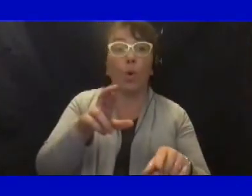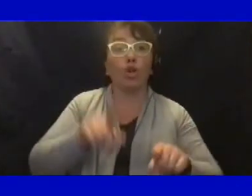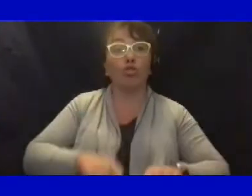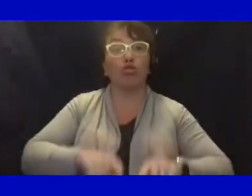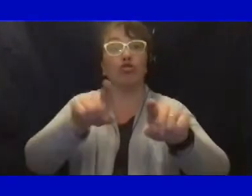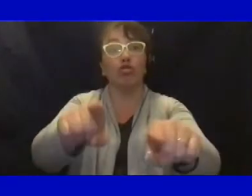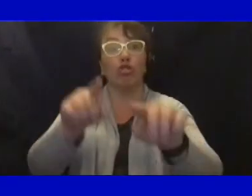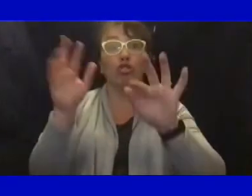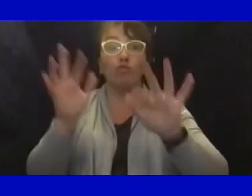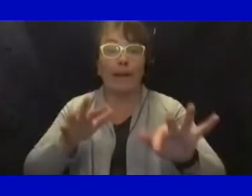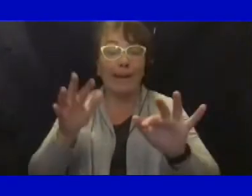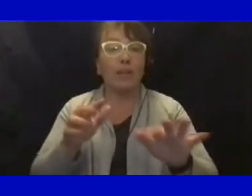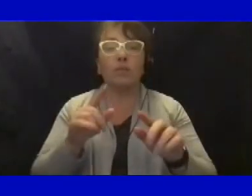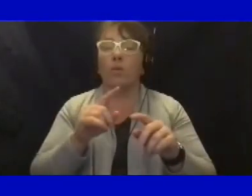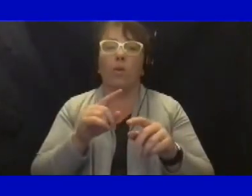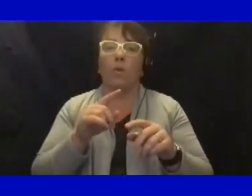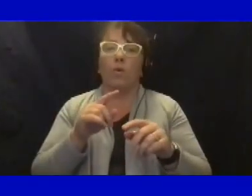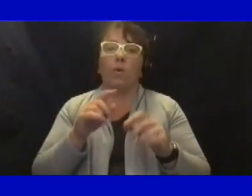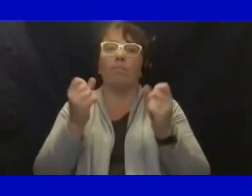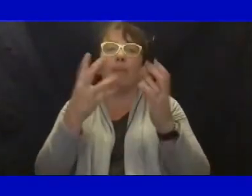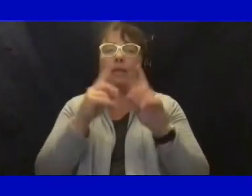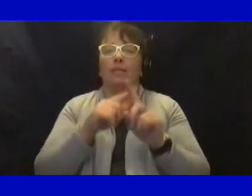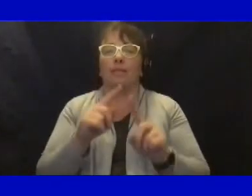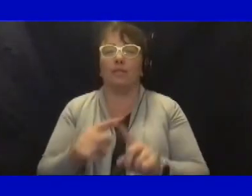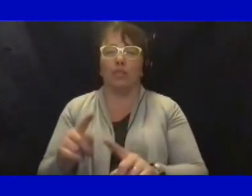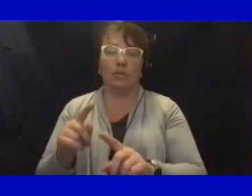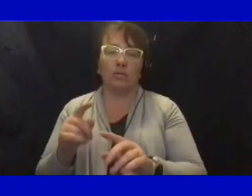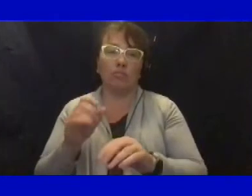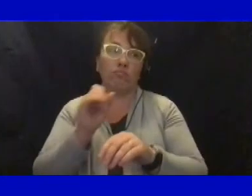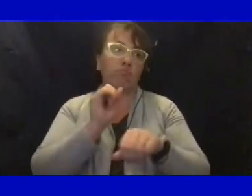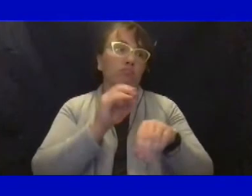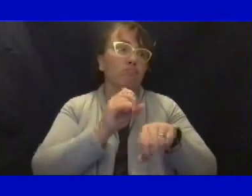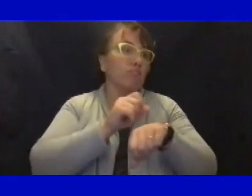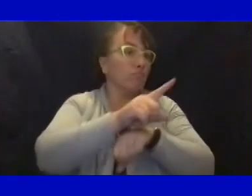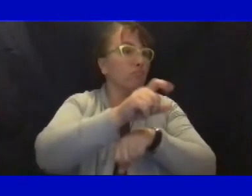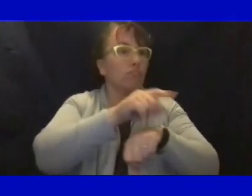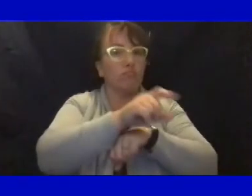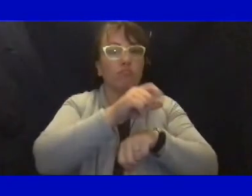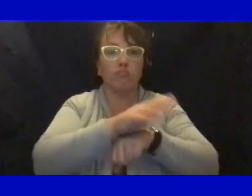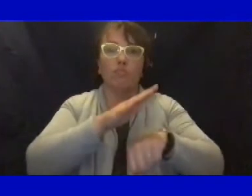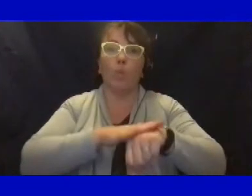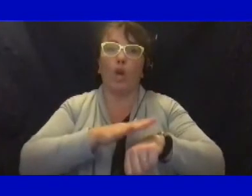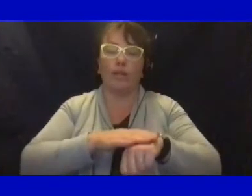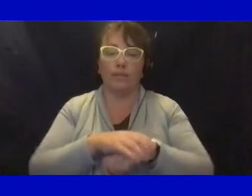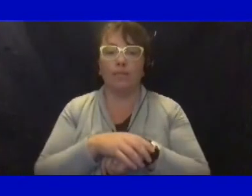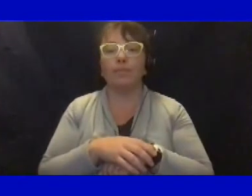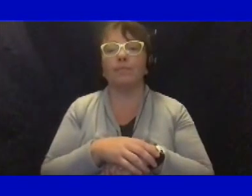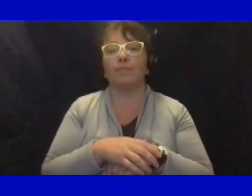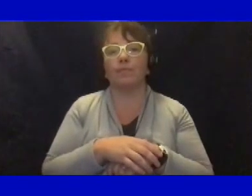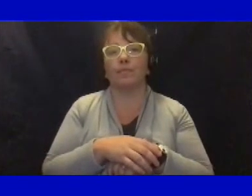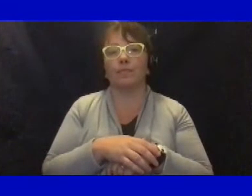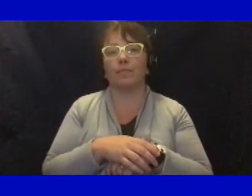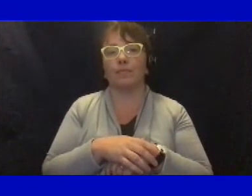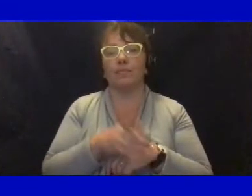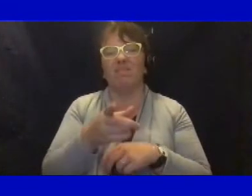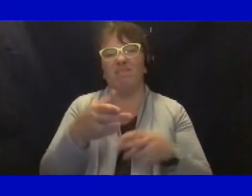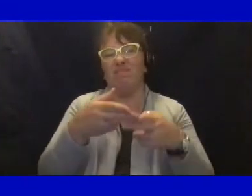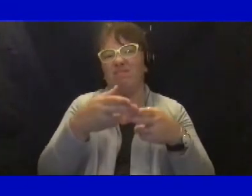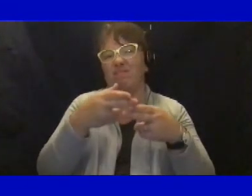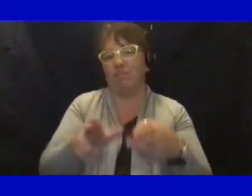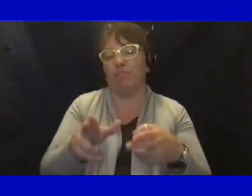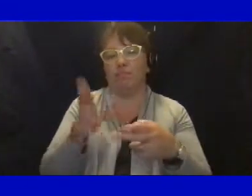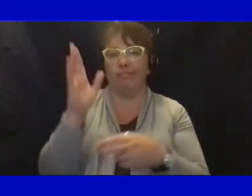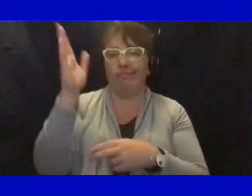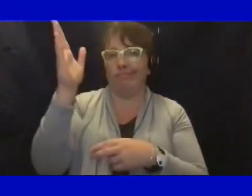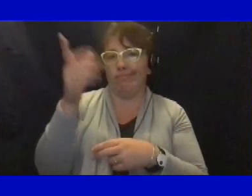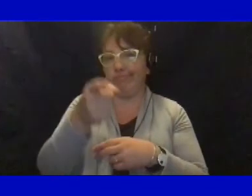rained. I have a short presentation that I'll provide everyone the details on what I'm talking about, and there's really some